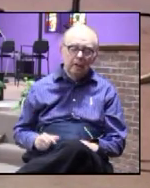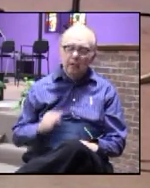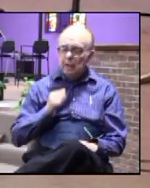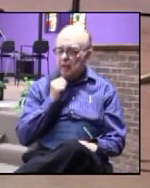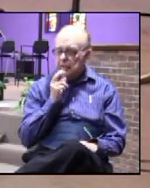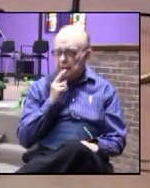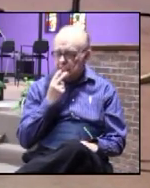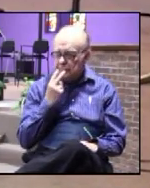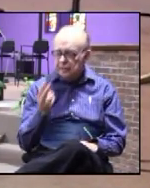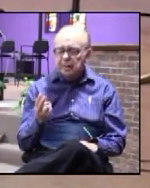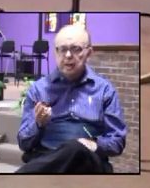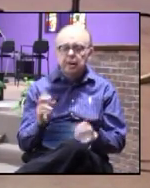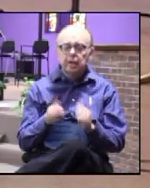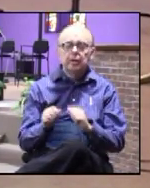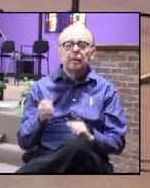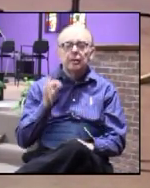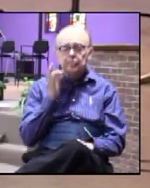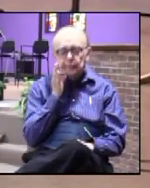any fruits.